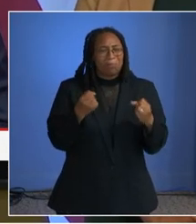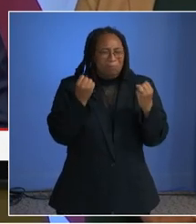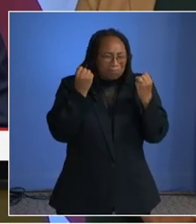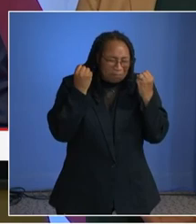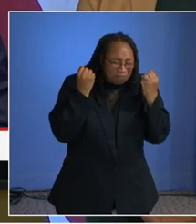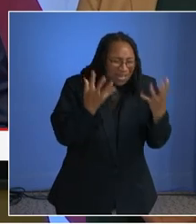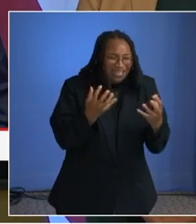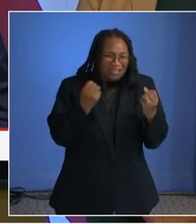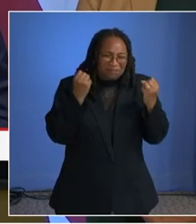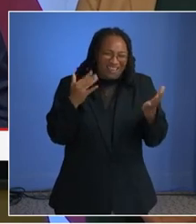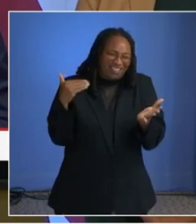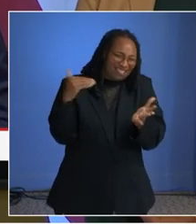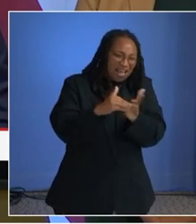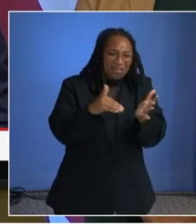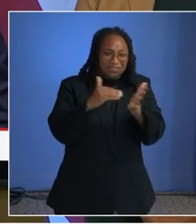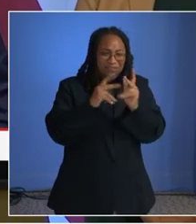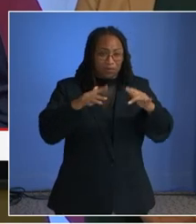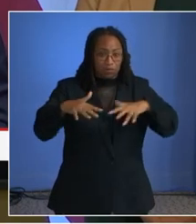have multiple